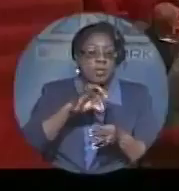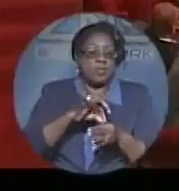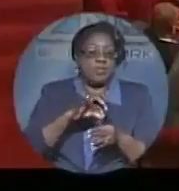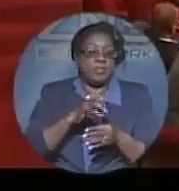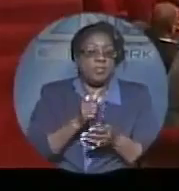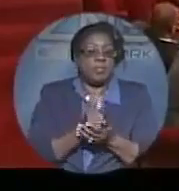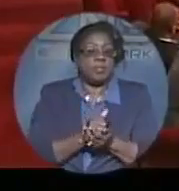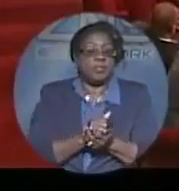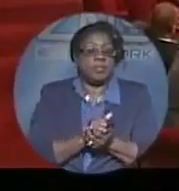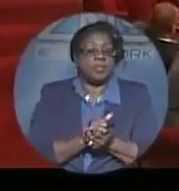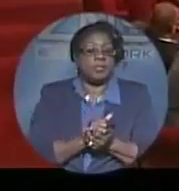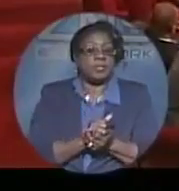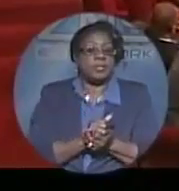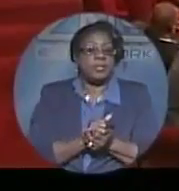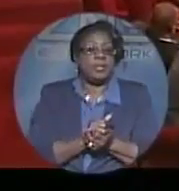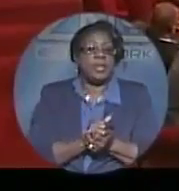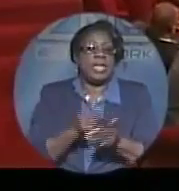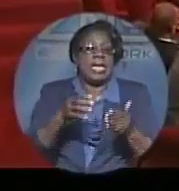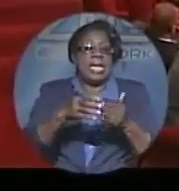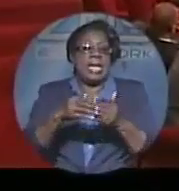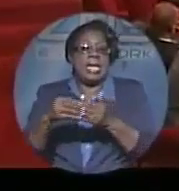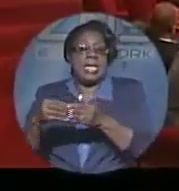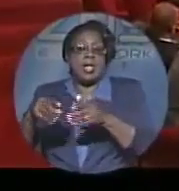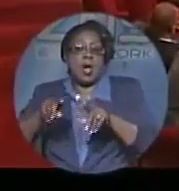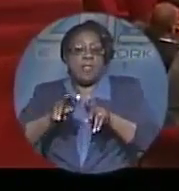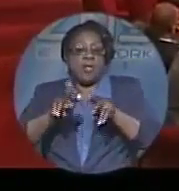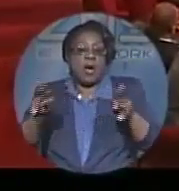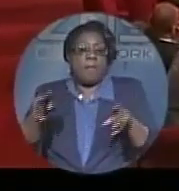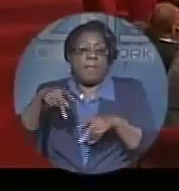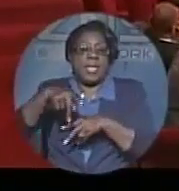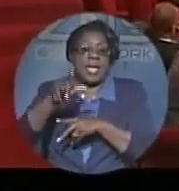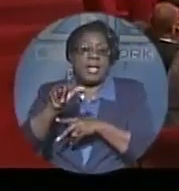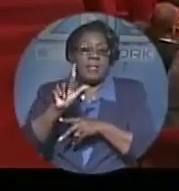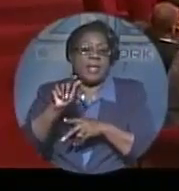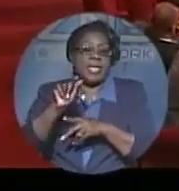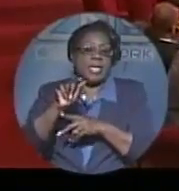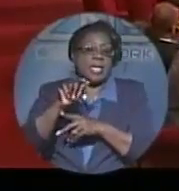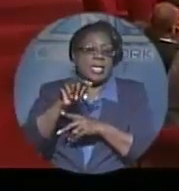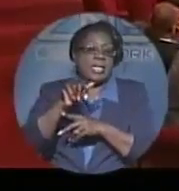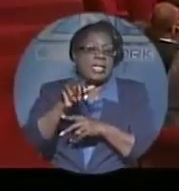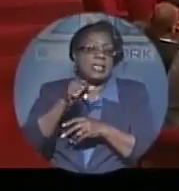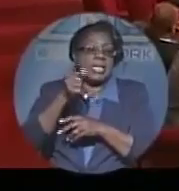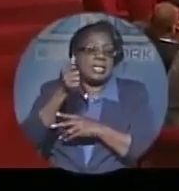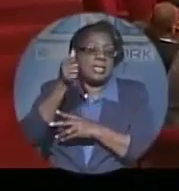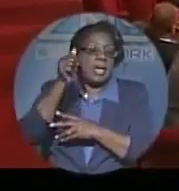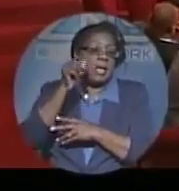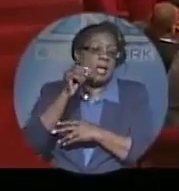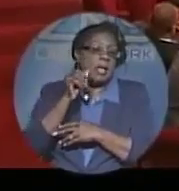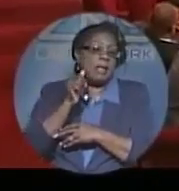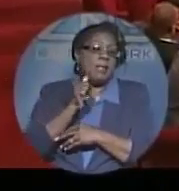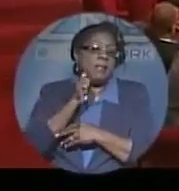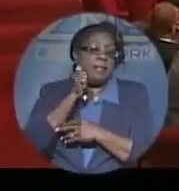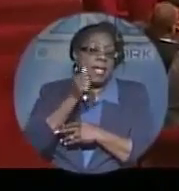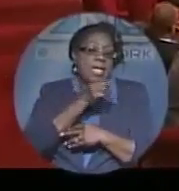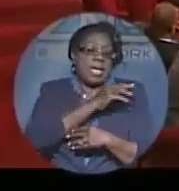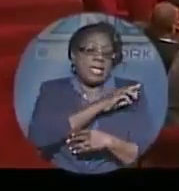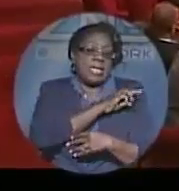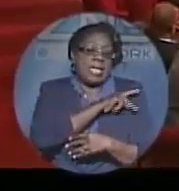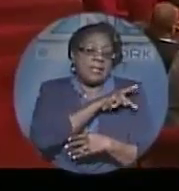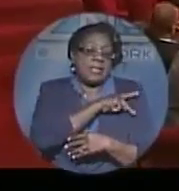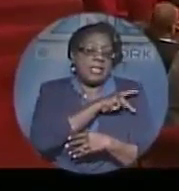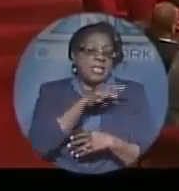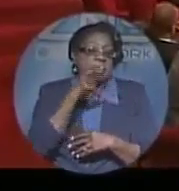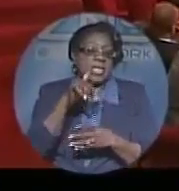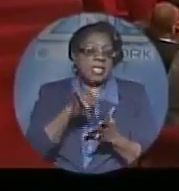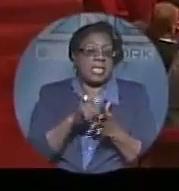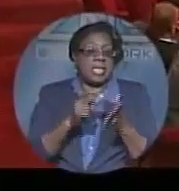this country. Meanwhile, Leader of the Opposition in the Senate, Senator Allison Maynard Gibson, was in support of the amendments. She said she hopes that